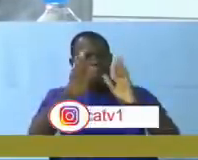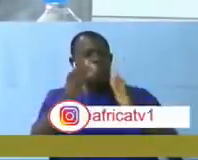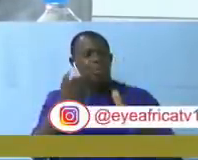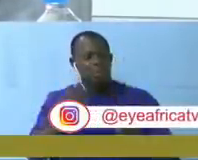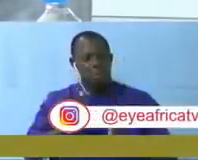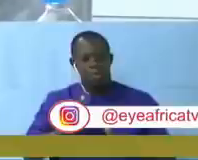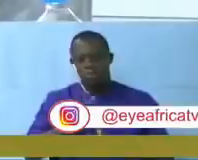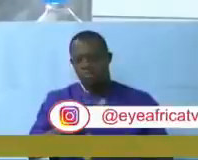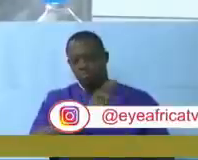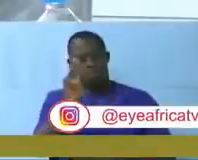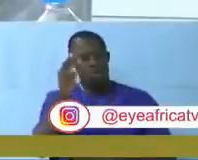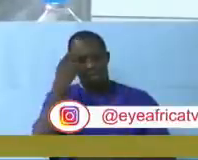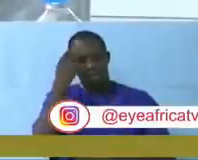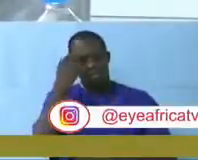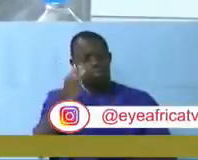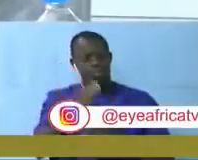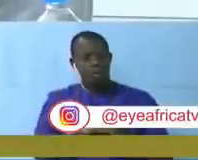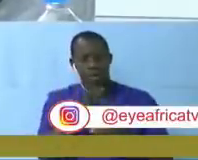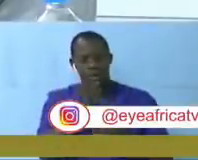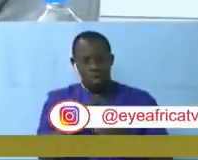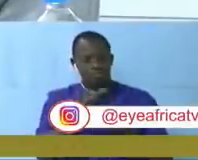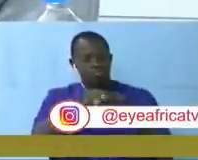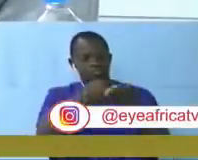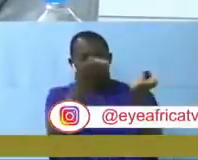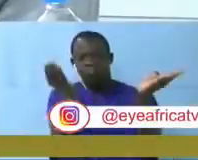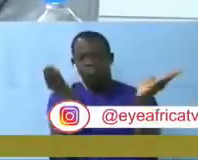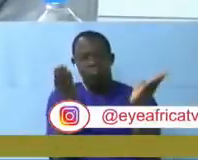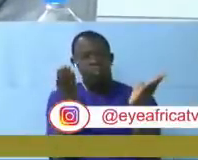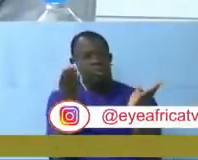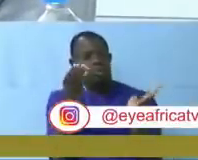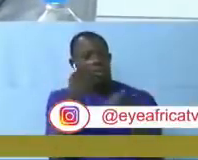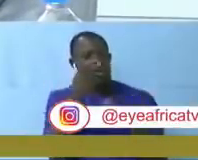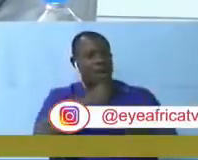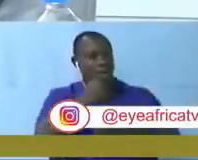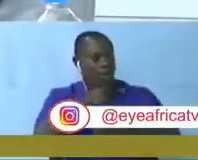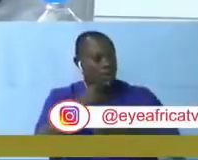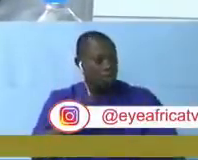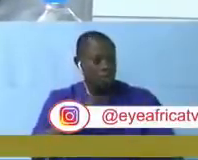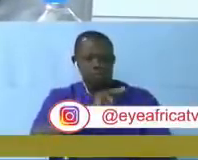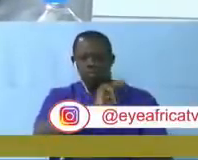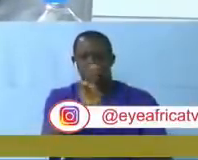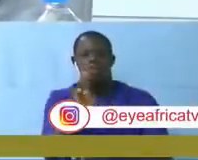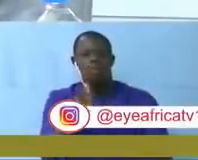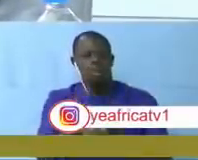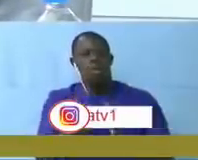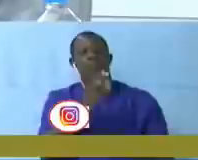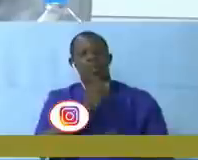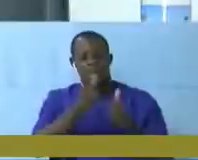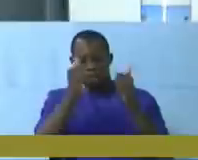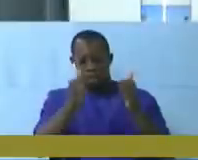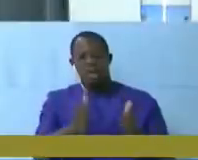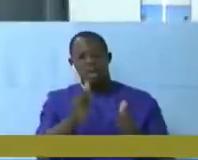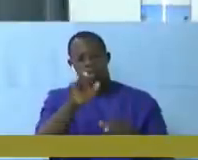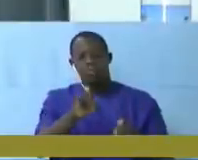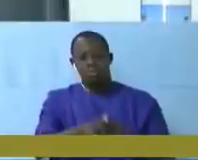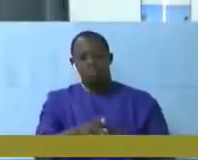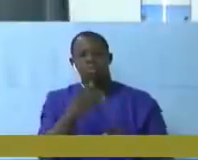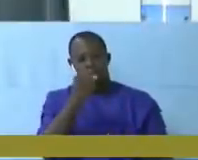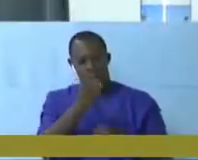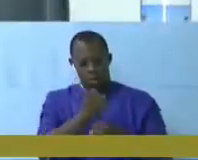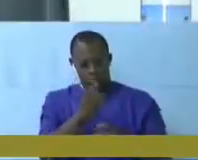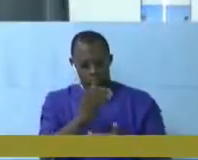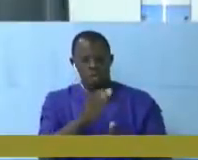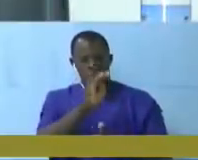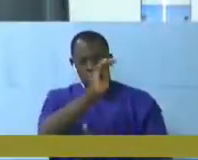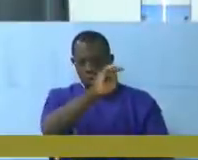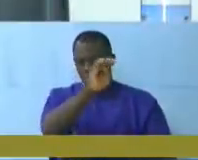not sure it was publicized. We would make our best efforts, Mr. Chair, to bring in players to